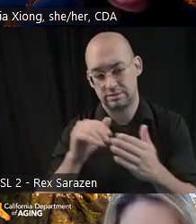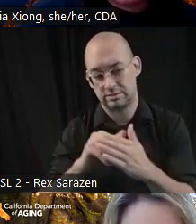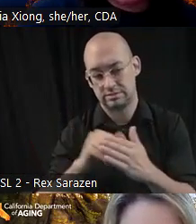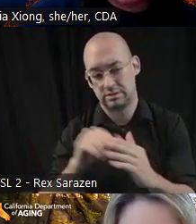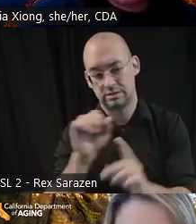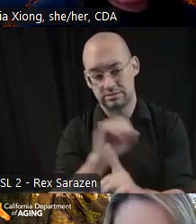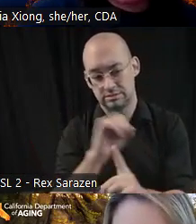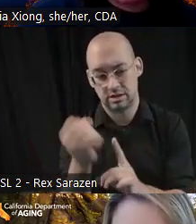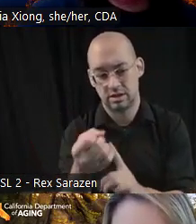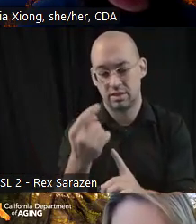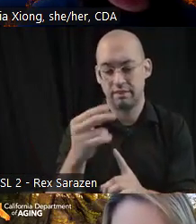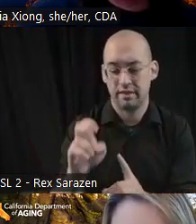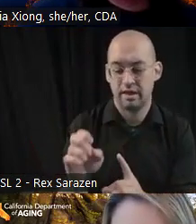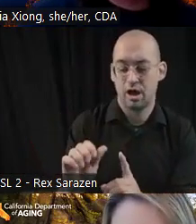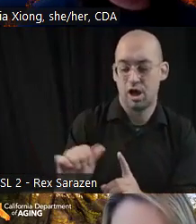the others,